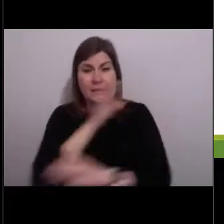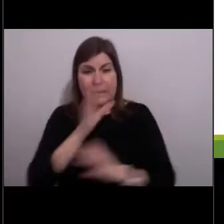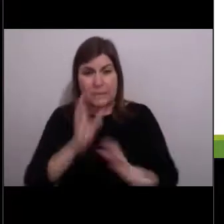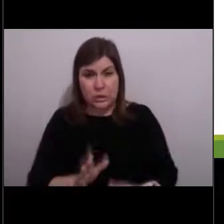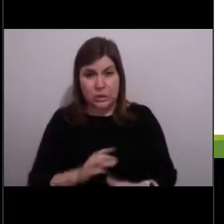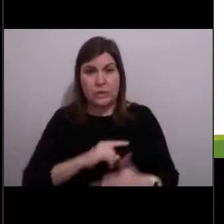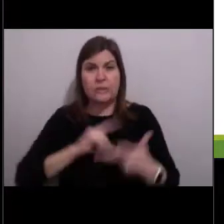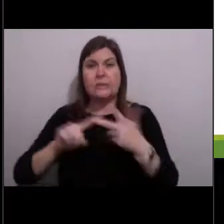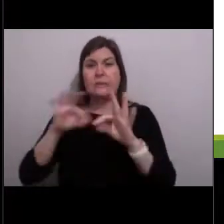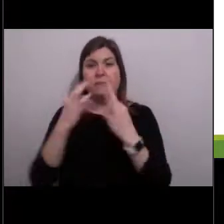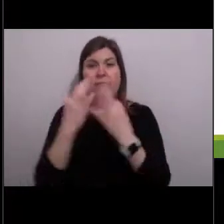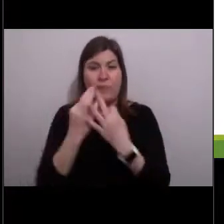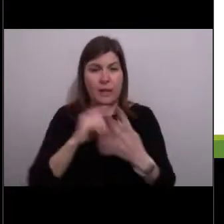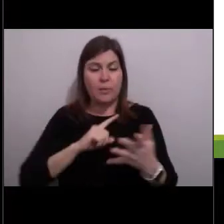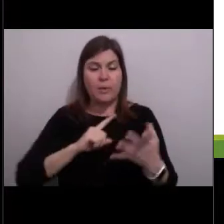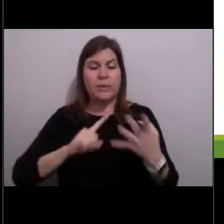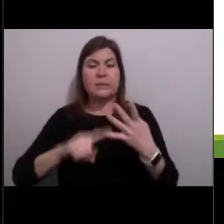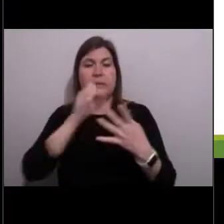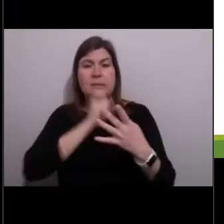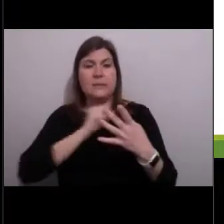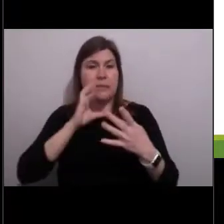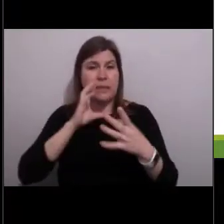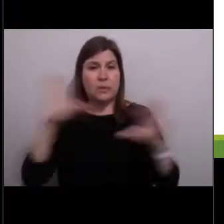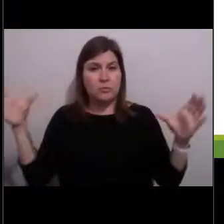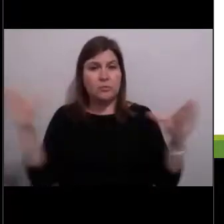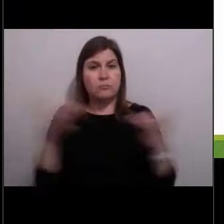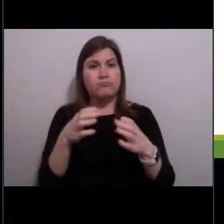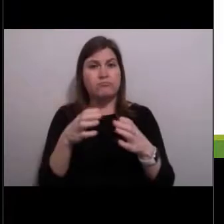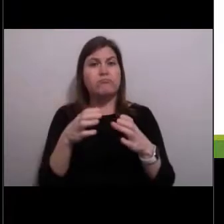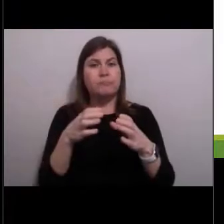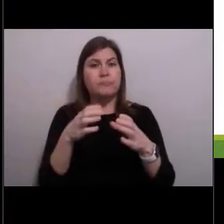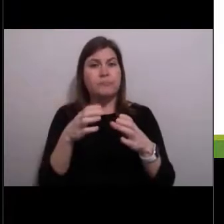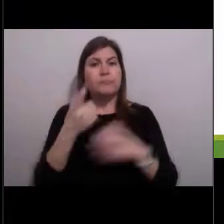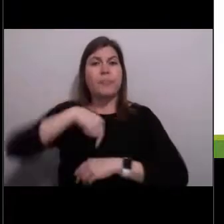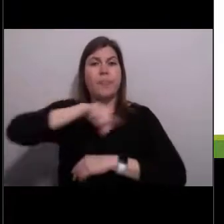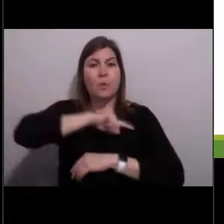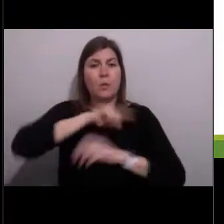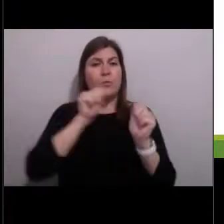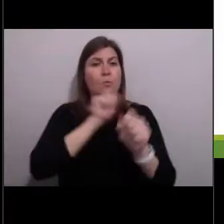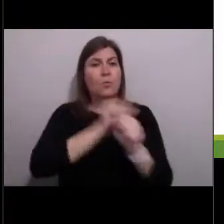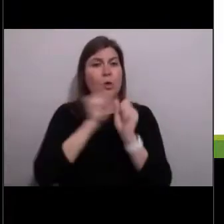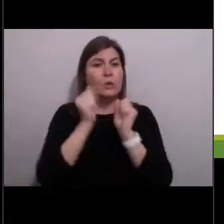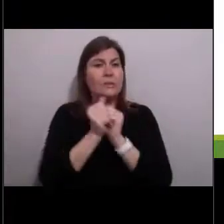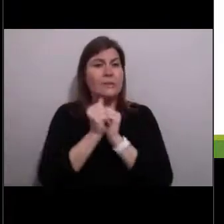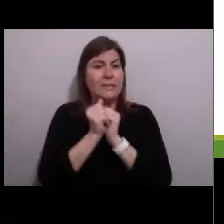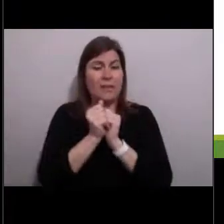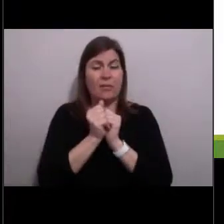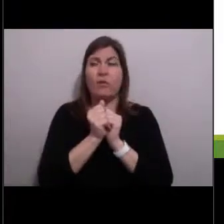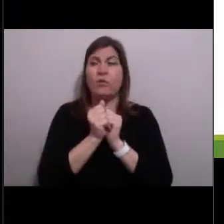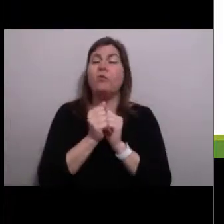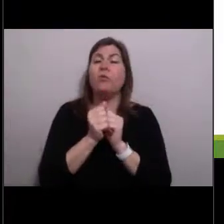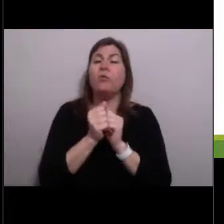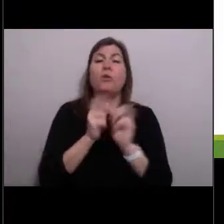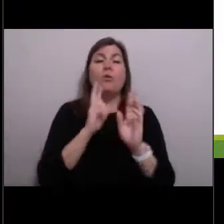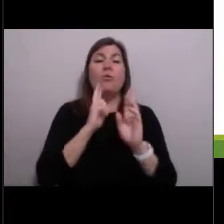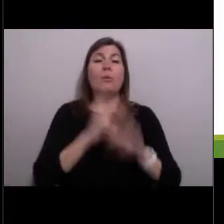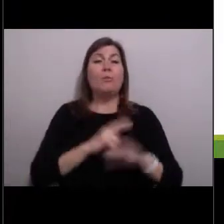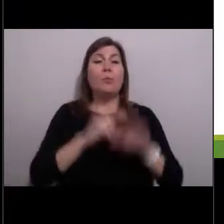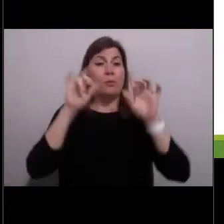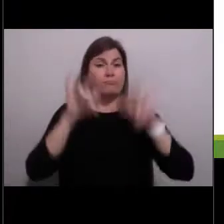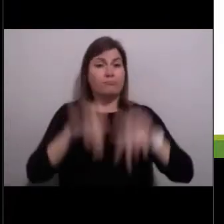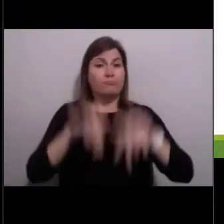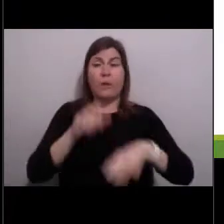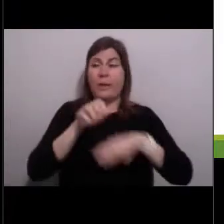seniors. And we created a report for the government that we intend to support them in moving forward in